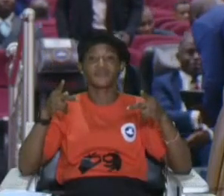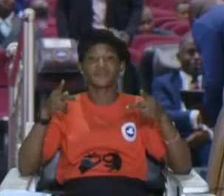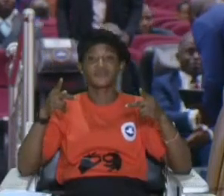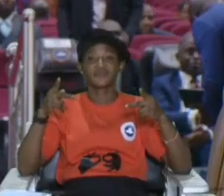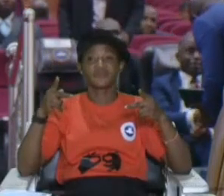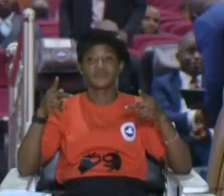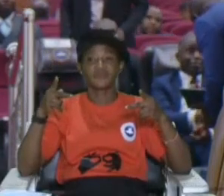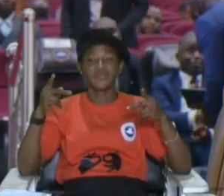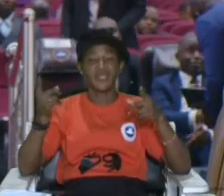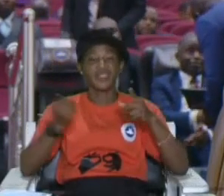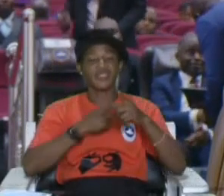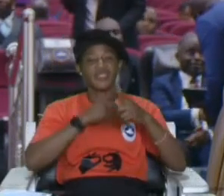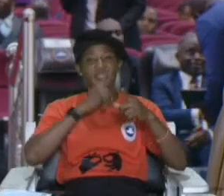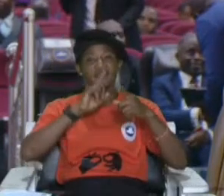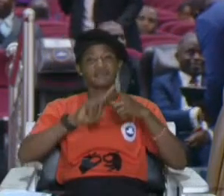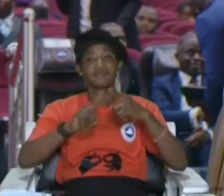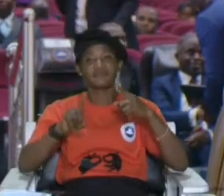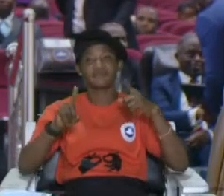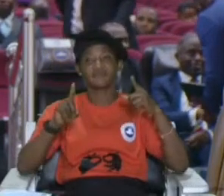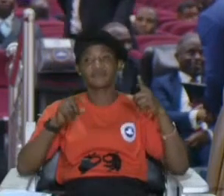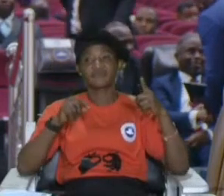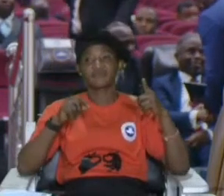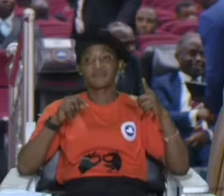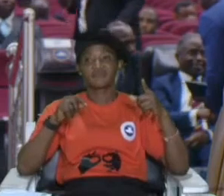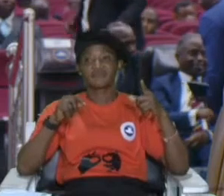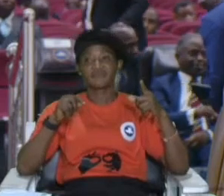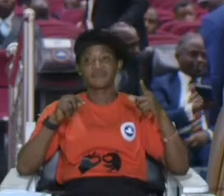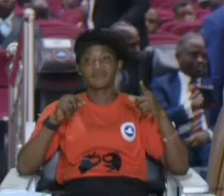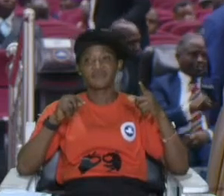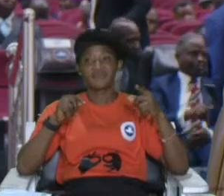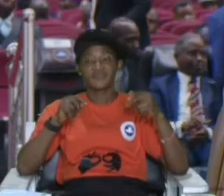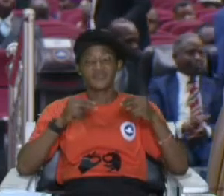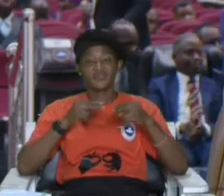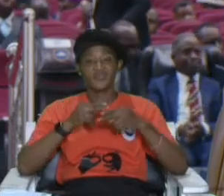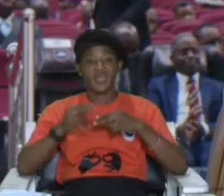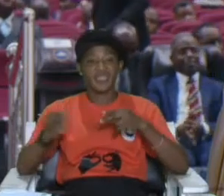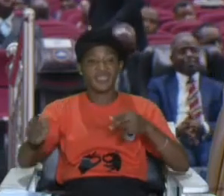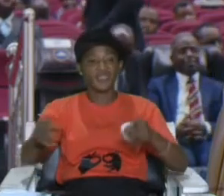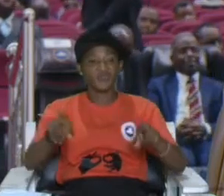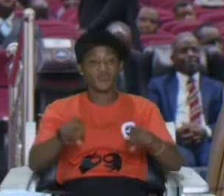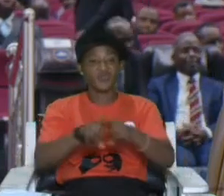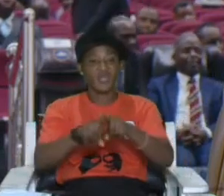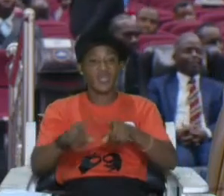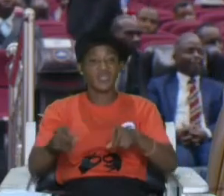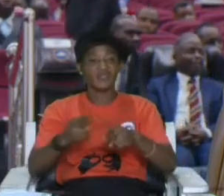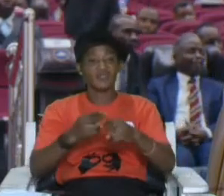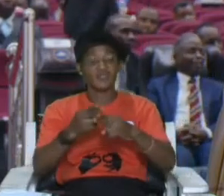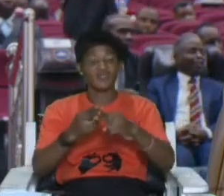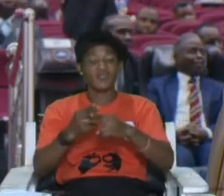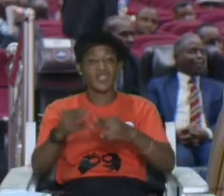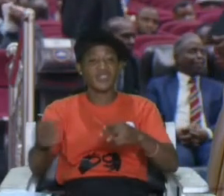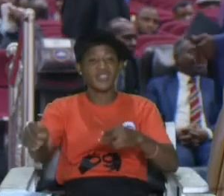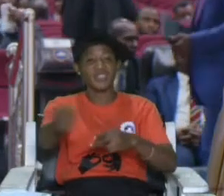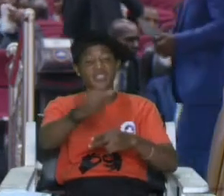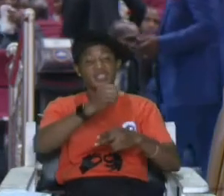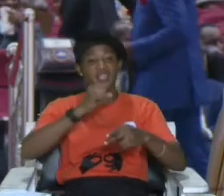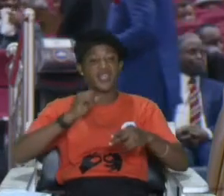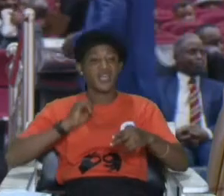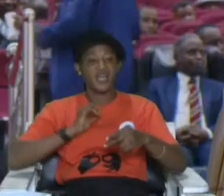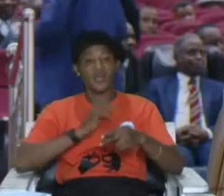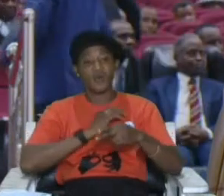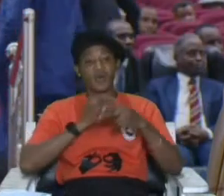And then, as soon as we have taken our Thanksgiving offering,